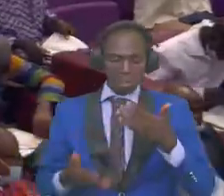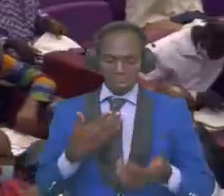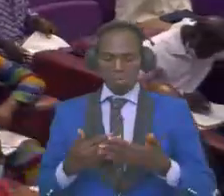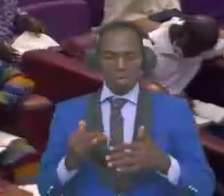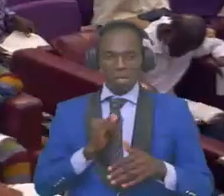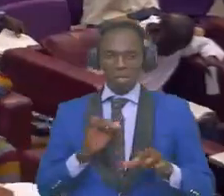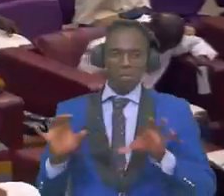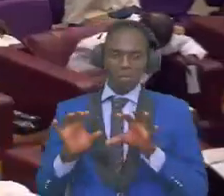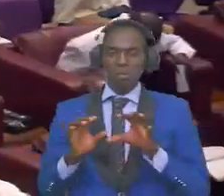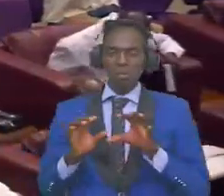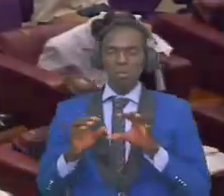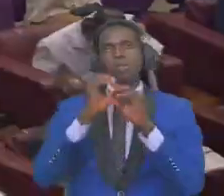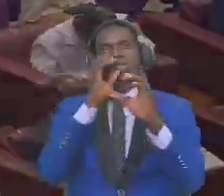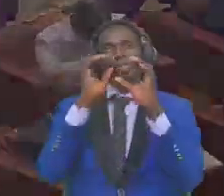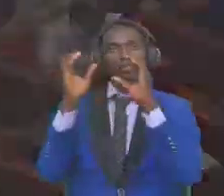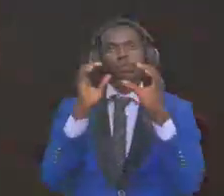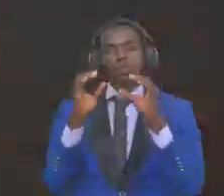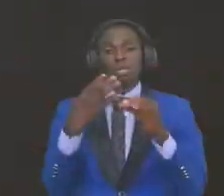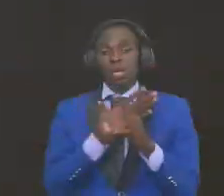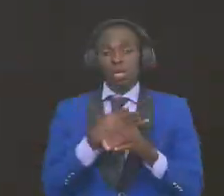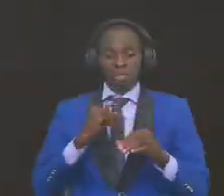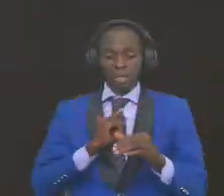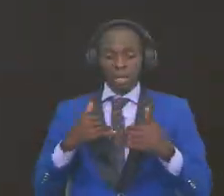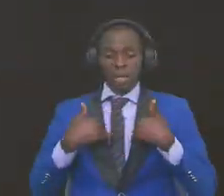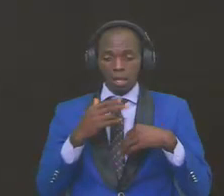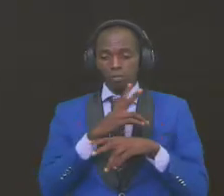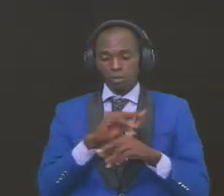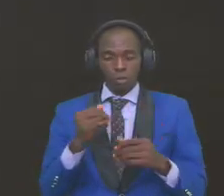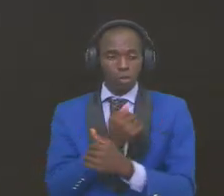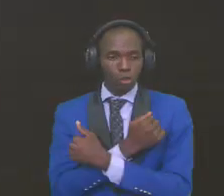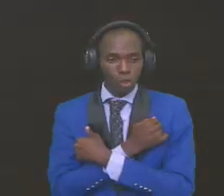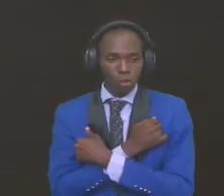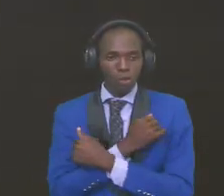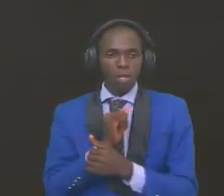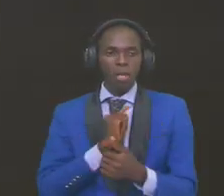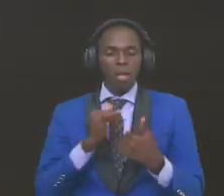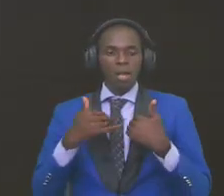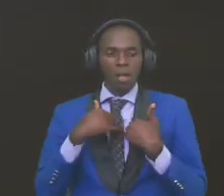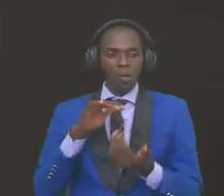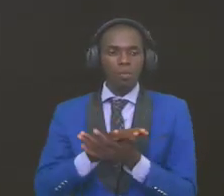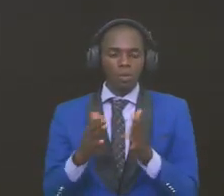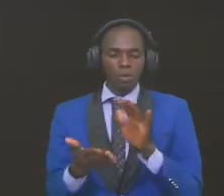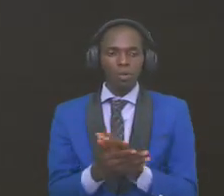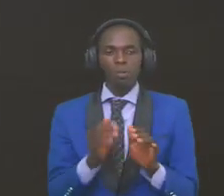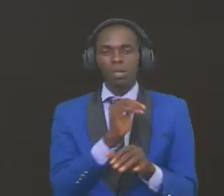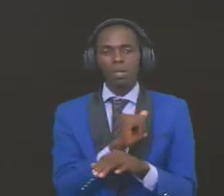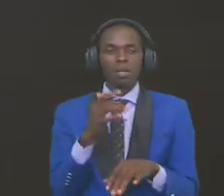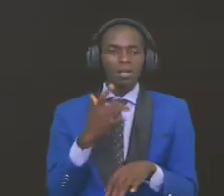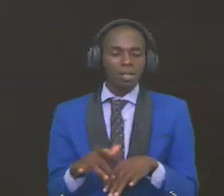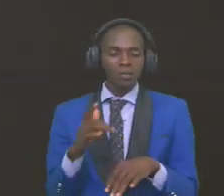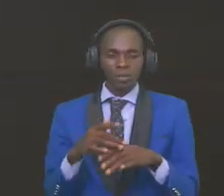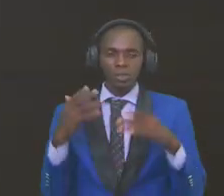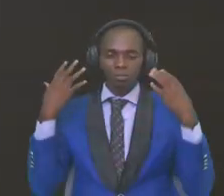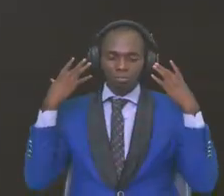in communication, and have no charity, I am become a sounding brass and a